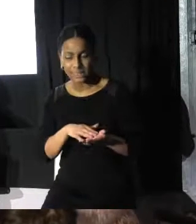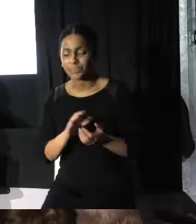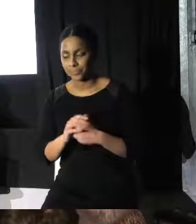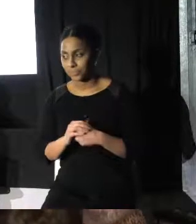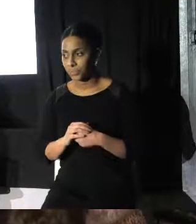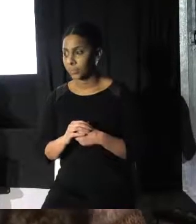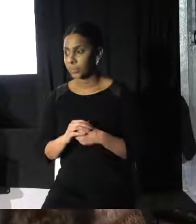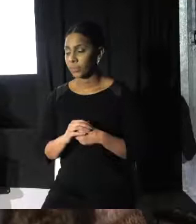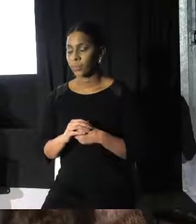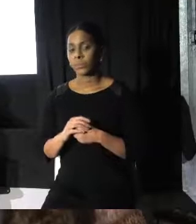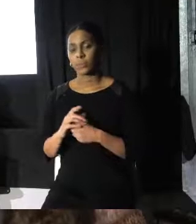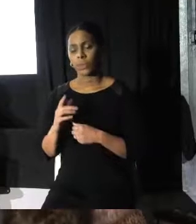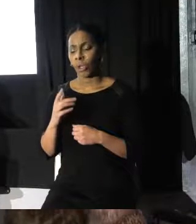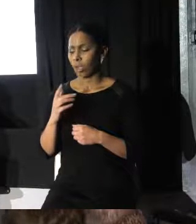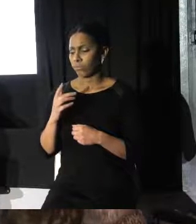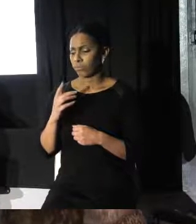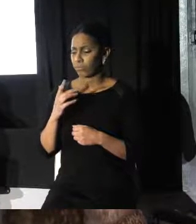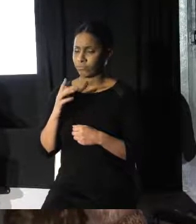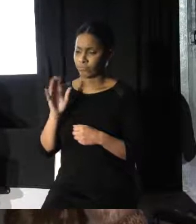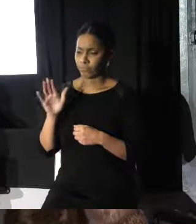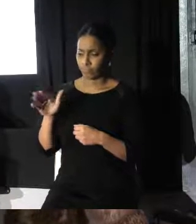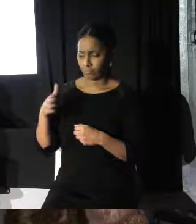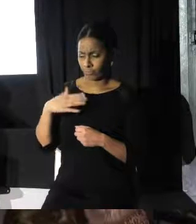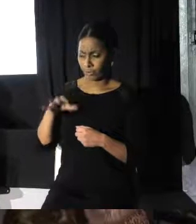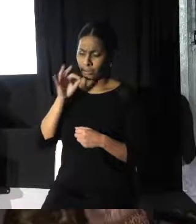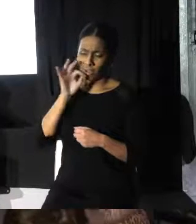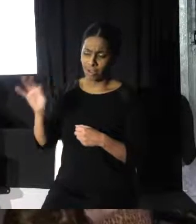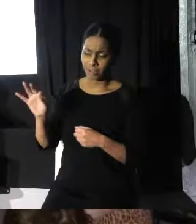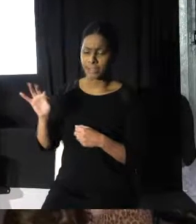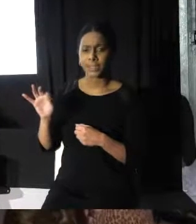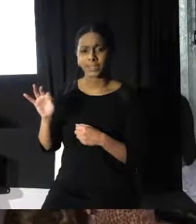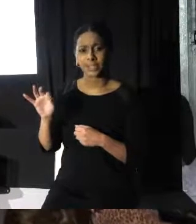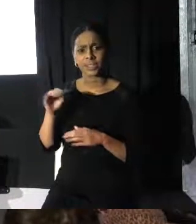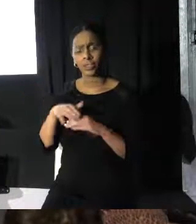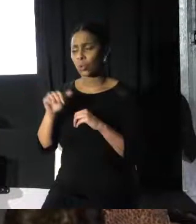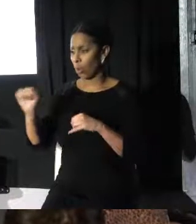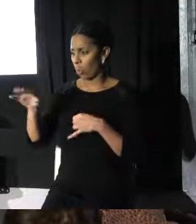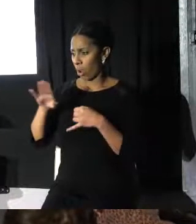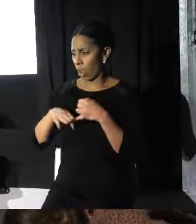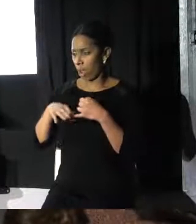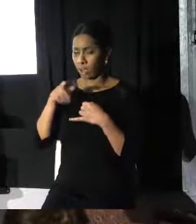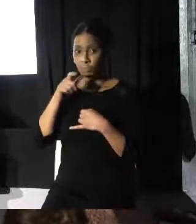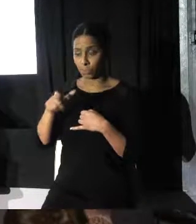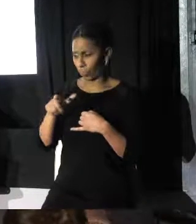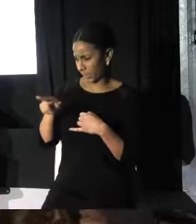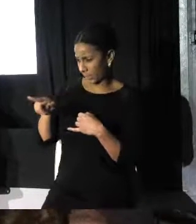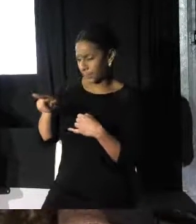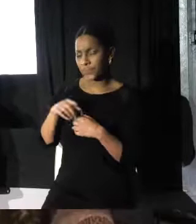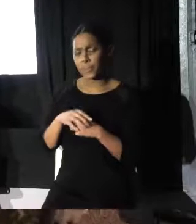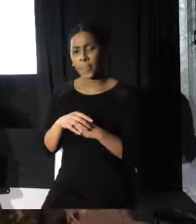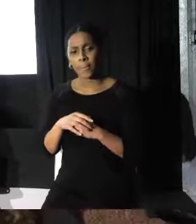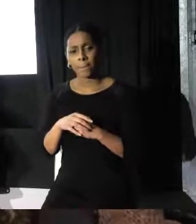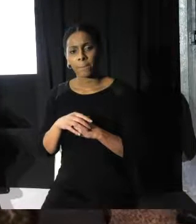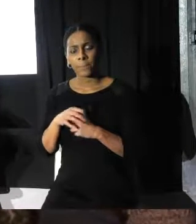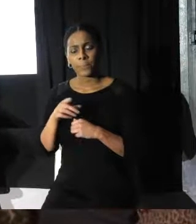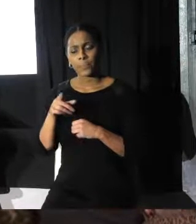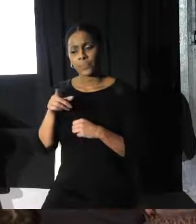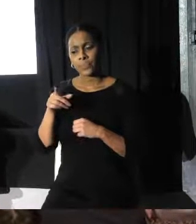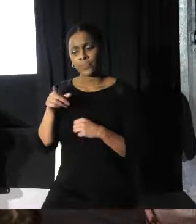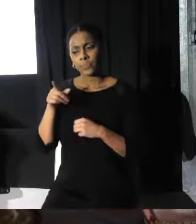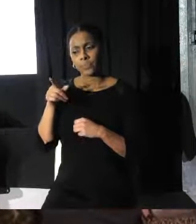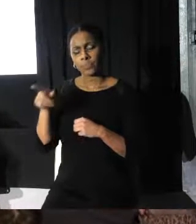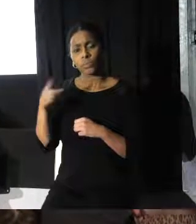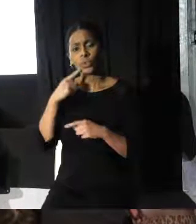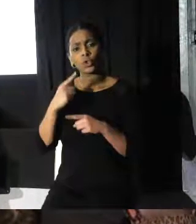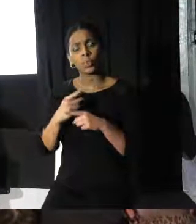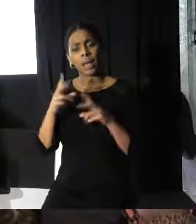to pick up, actually, Dan, on your final point, in fact, one of your final points, which was about the